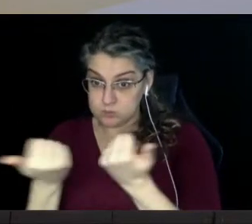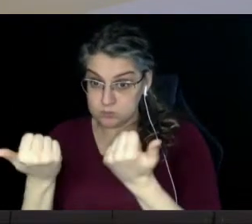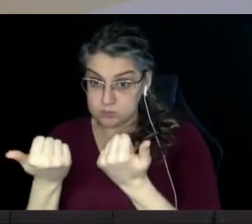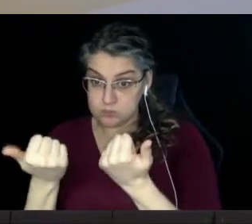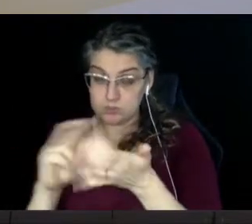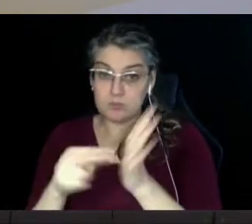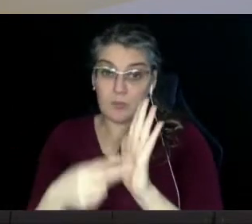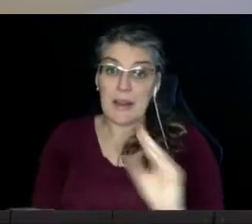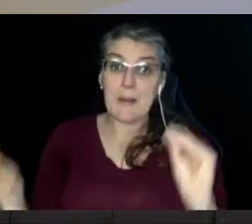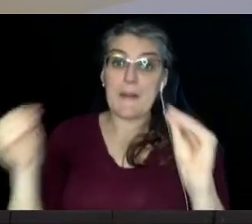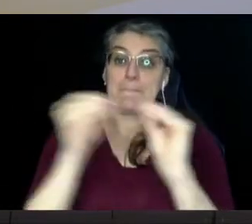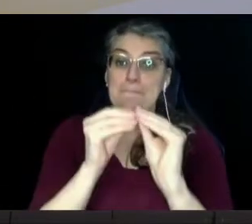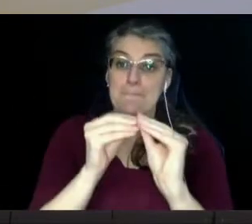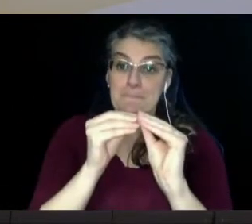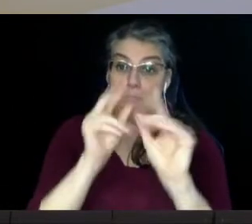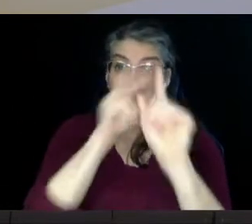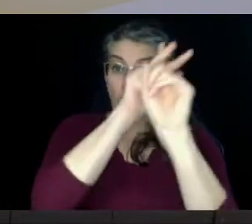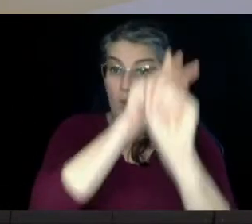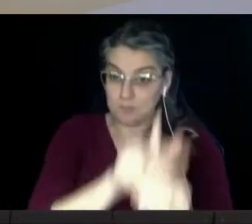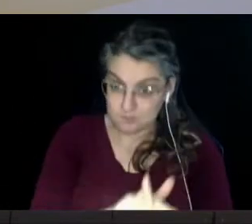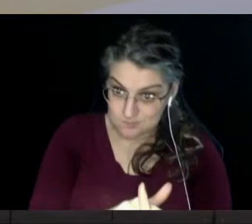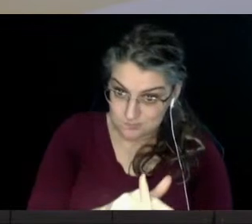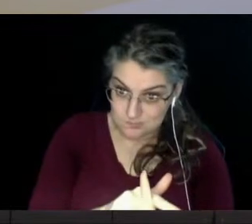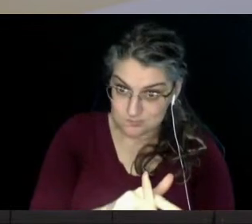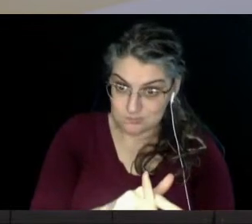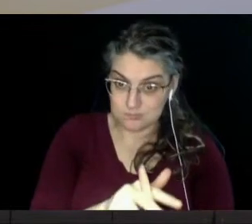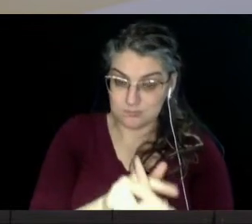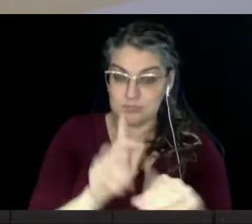even more people in May and more people in June